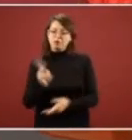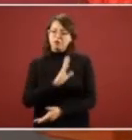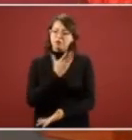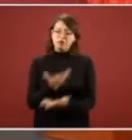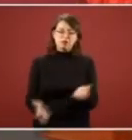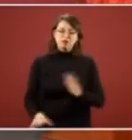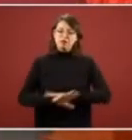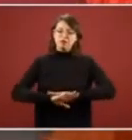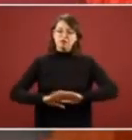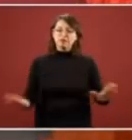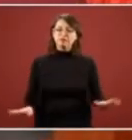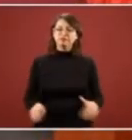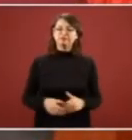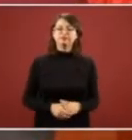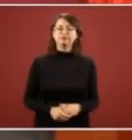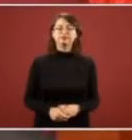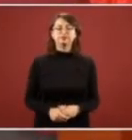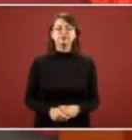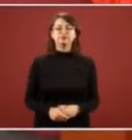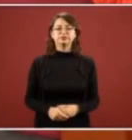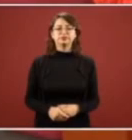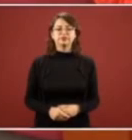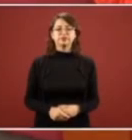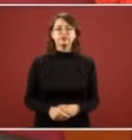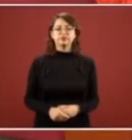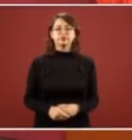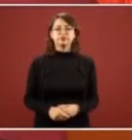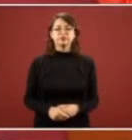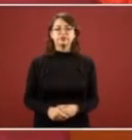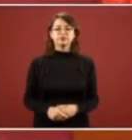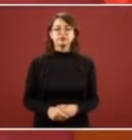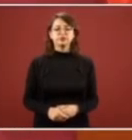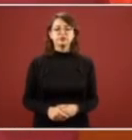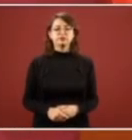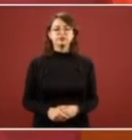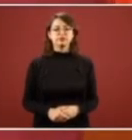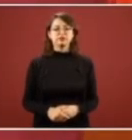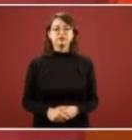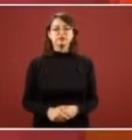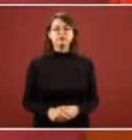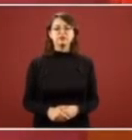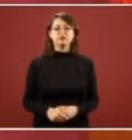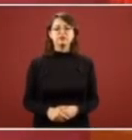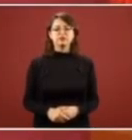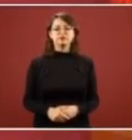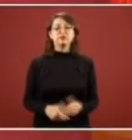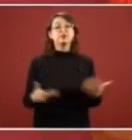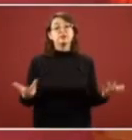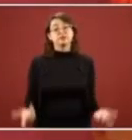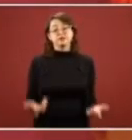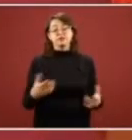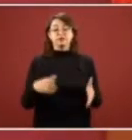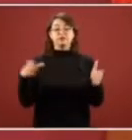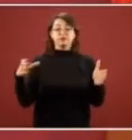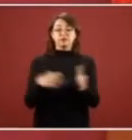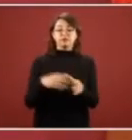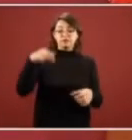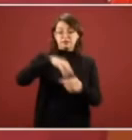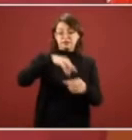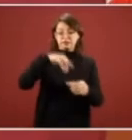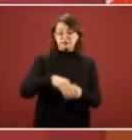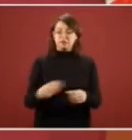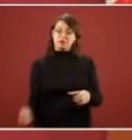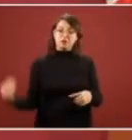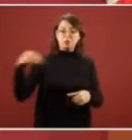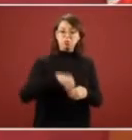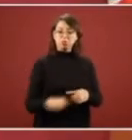fake goods. Y desde luego, and of course, que no se rellenen las urnas, that they not